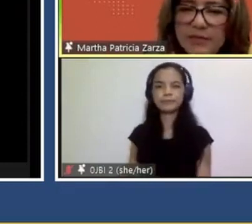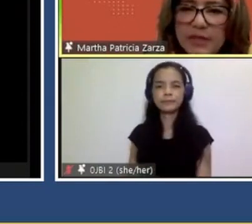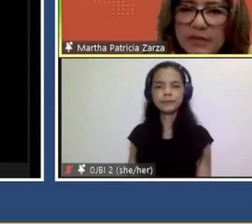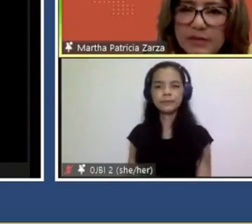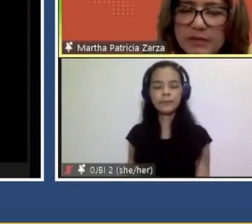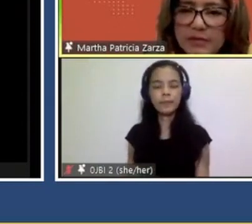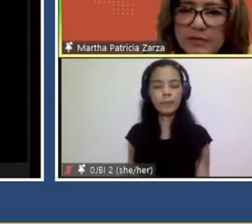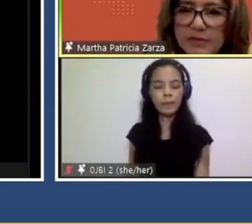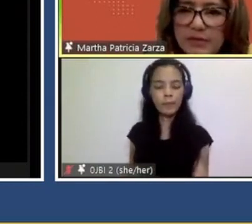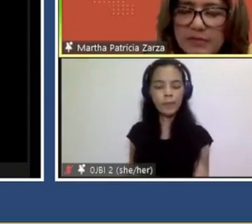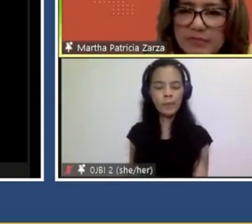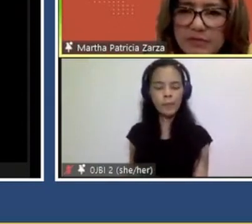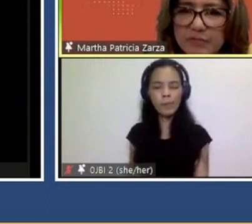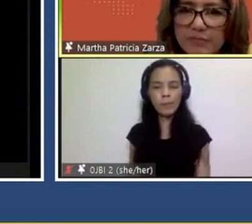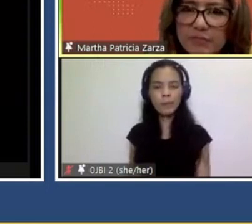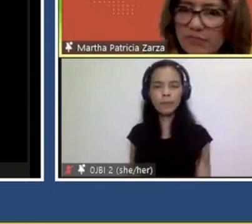are